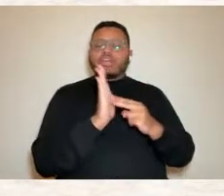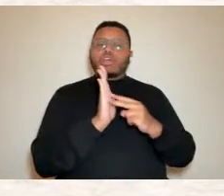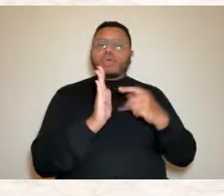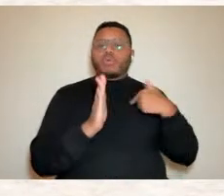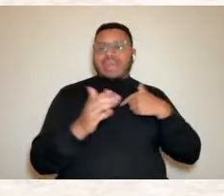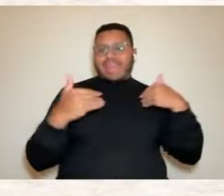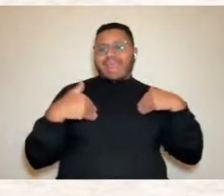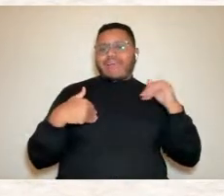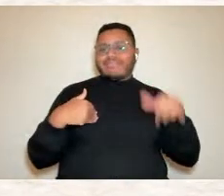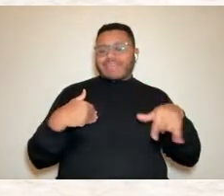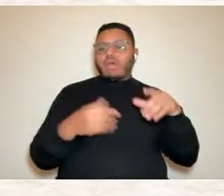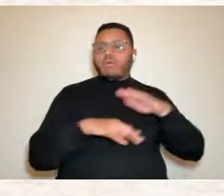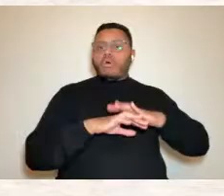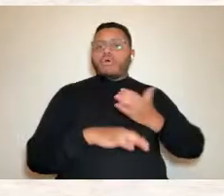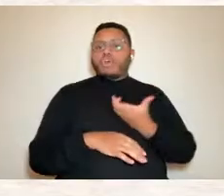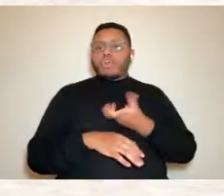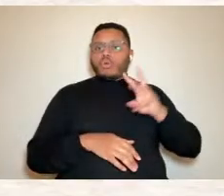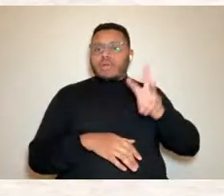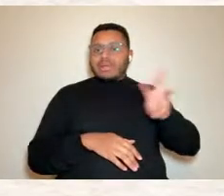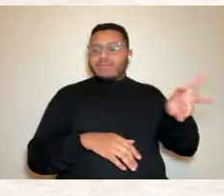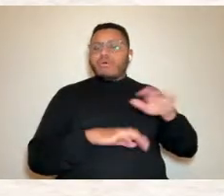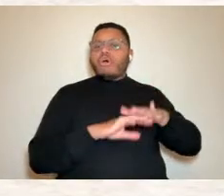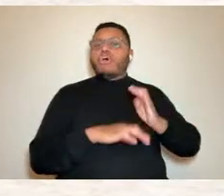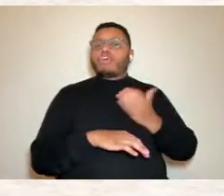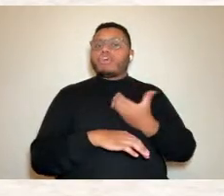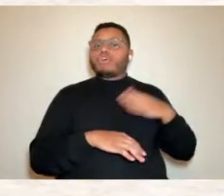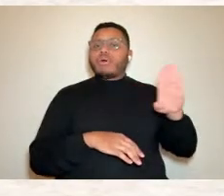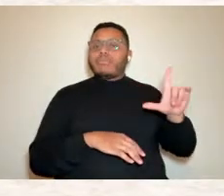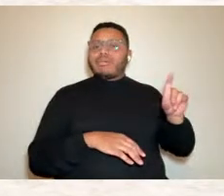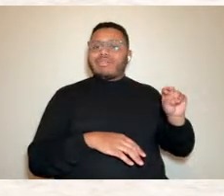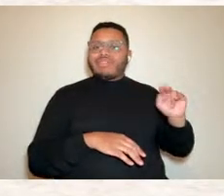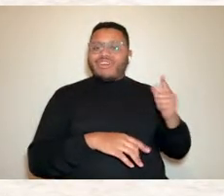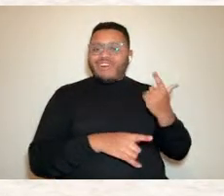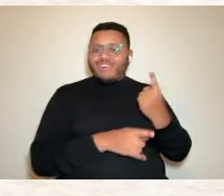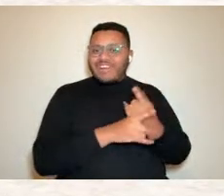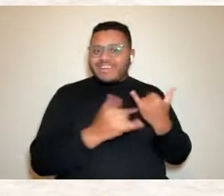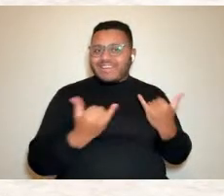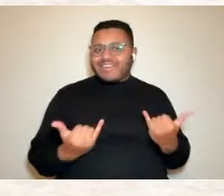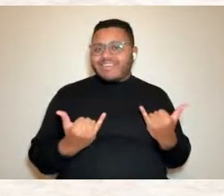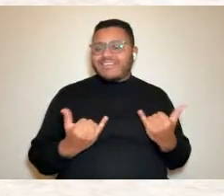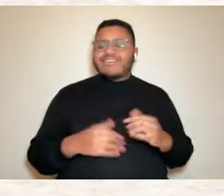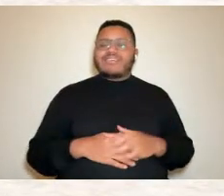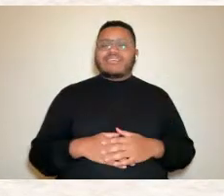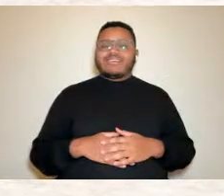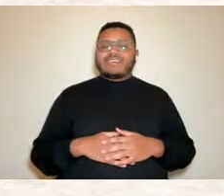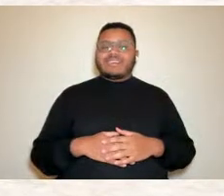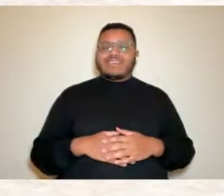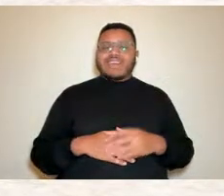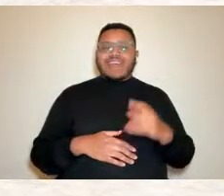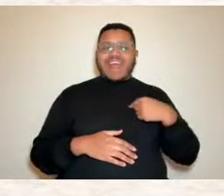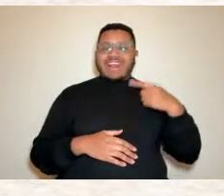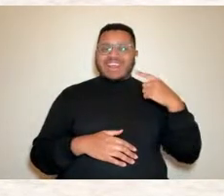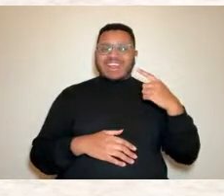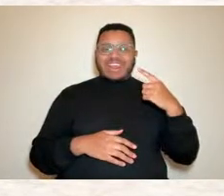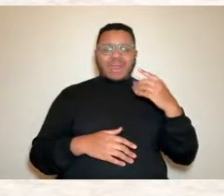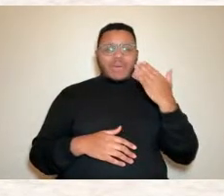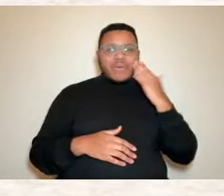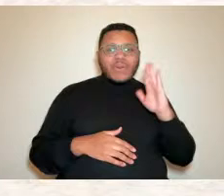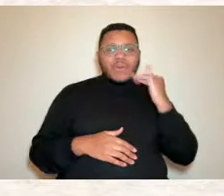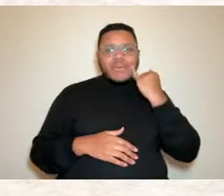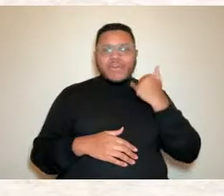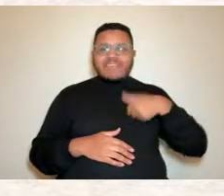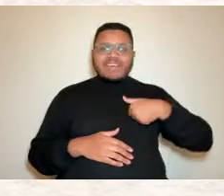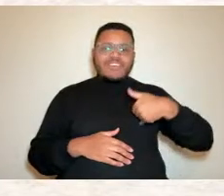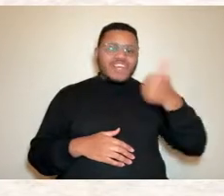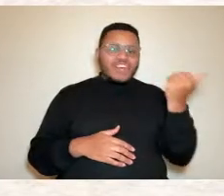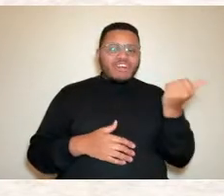that available on our website and on our blog right now. All right, so I think that I don't know if there's any more